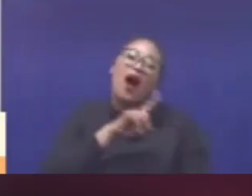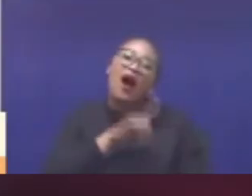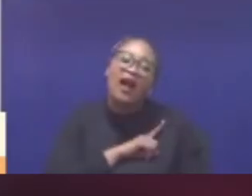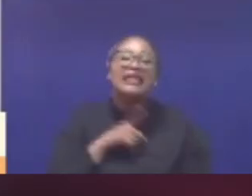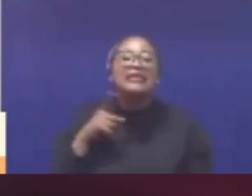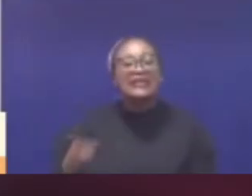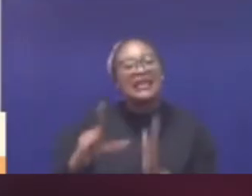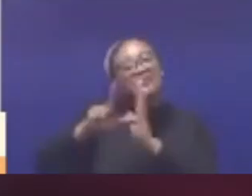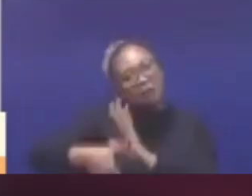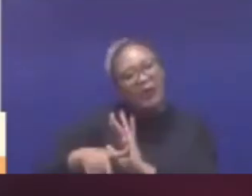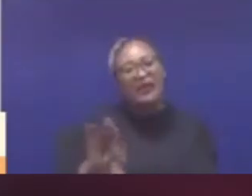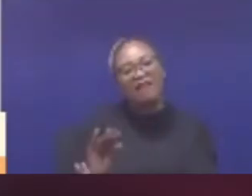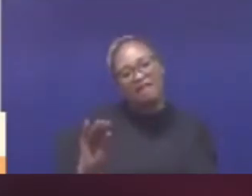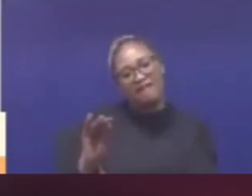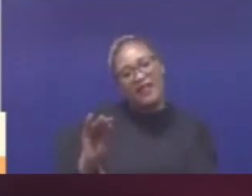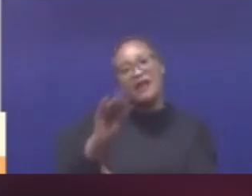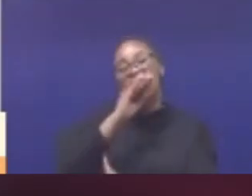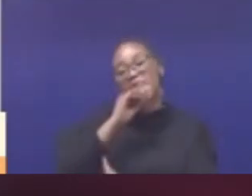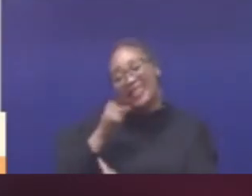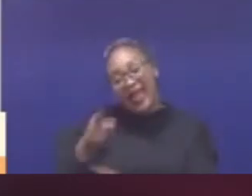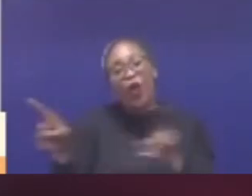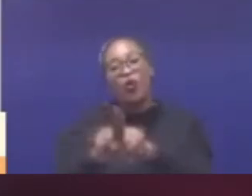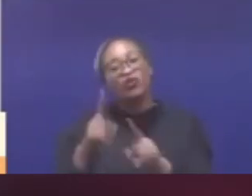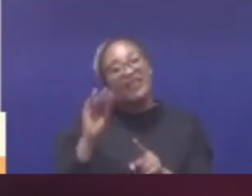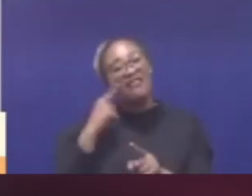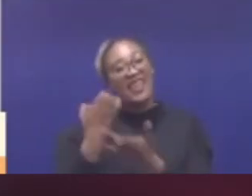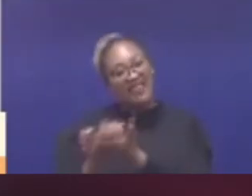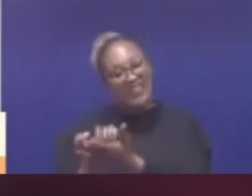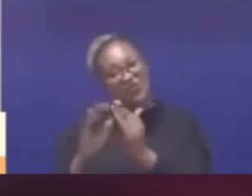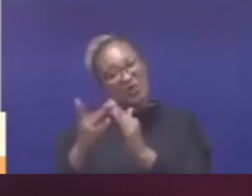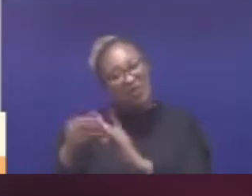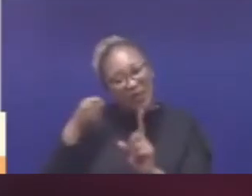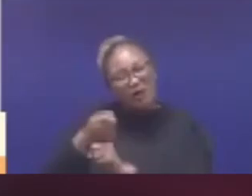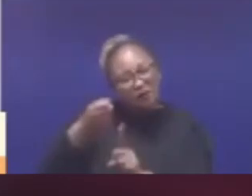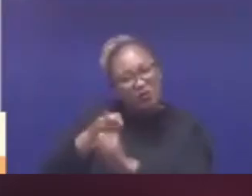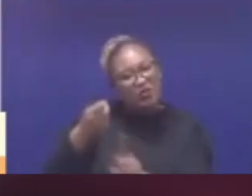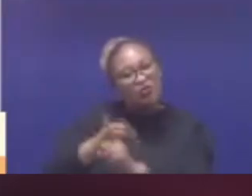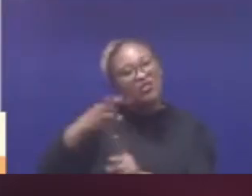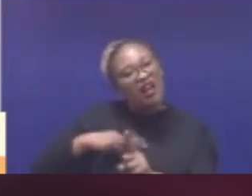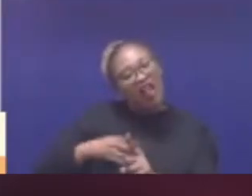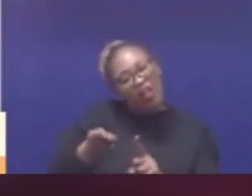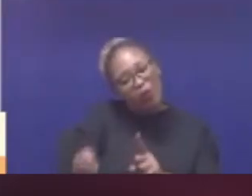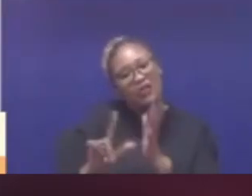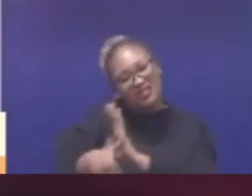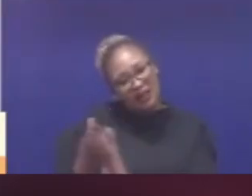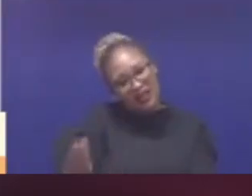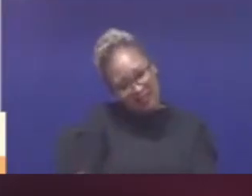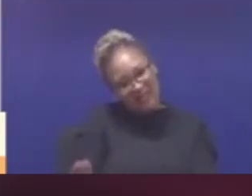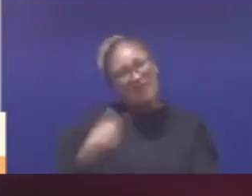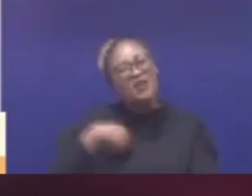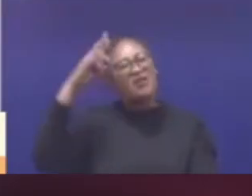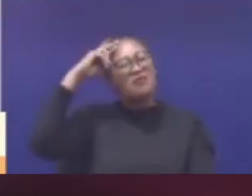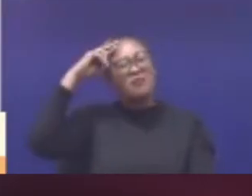also evidence, and there is also evidence of abuse by the community on this little girl. And I was reminded of a